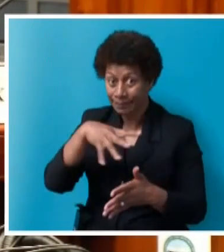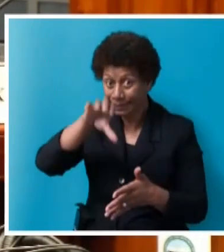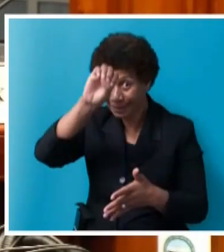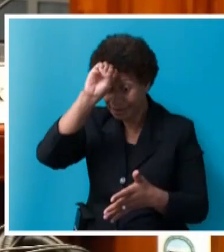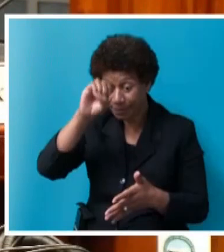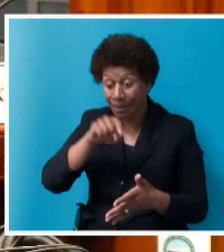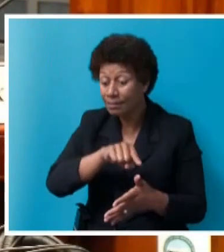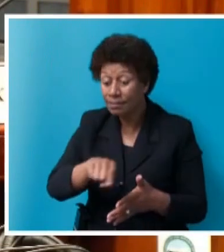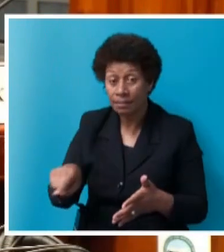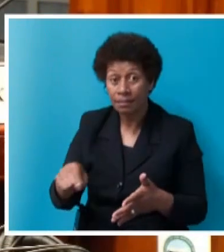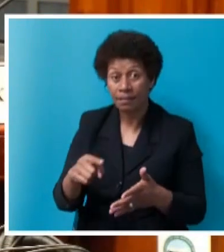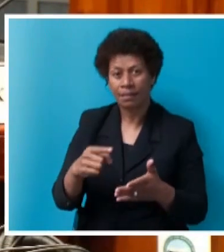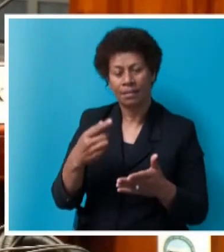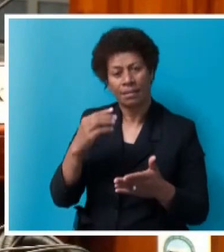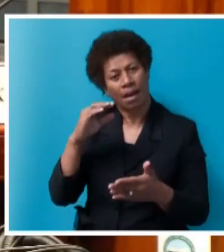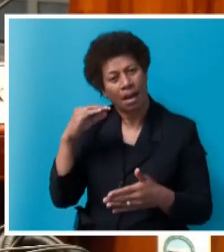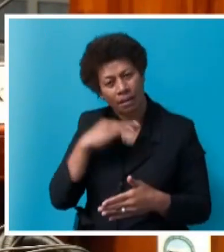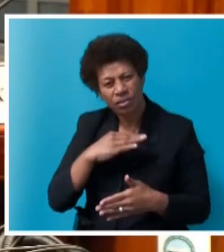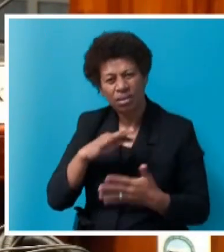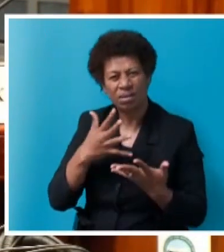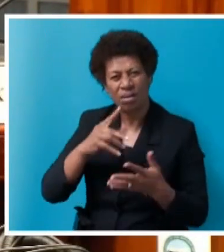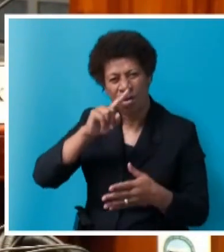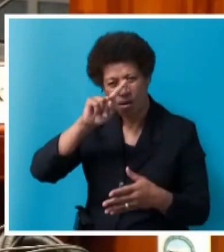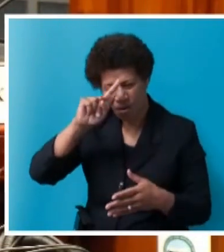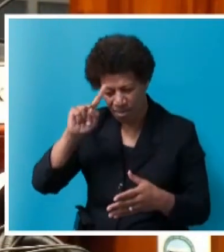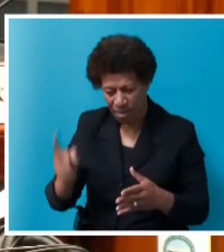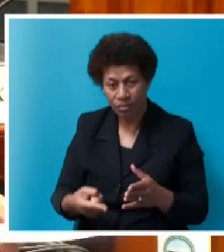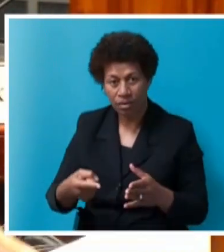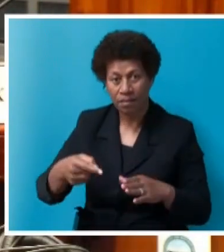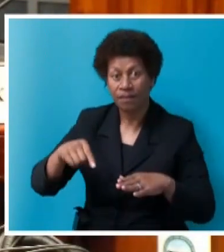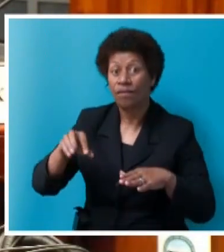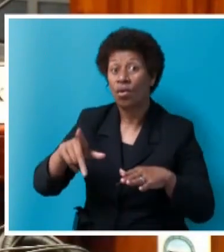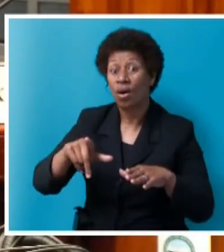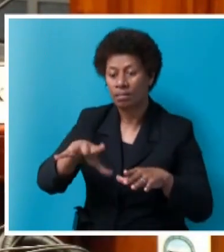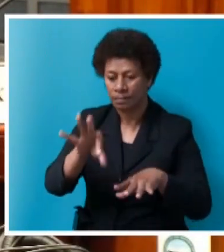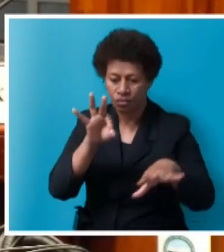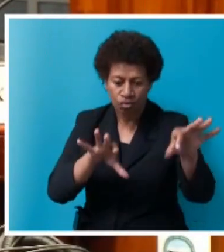potentially thousands of drilling targets by December 2025.